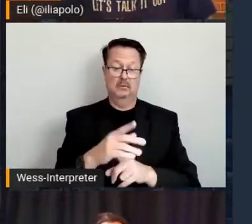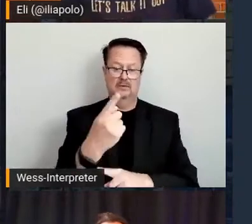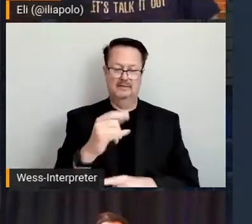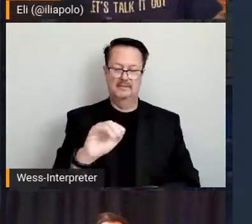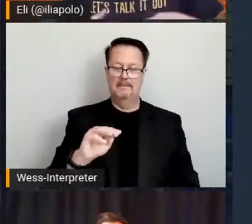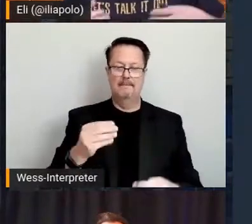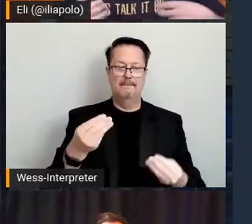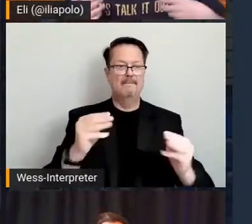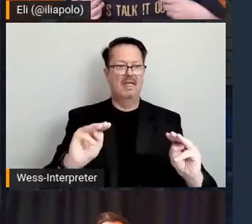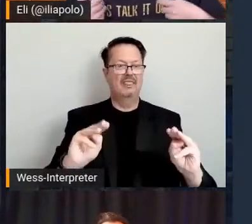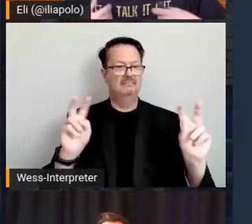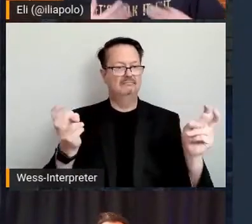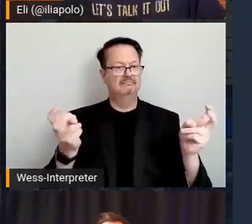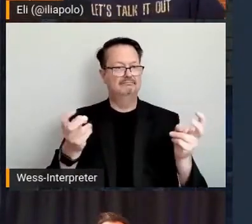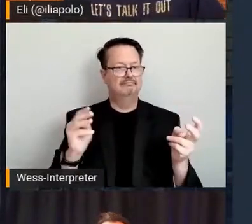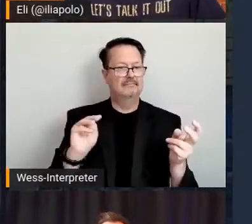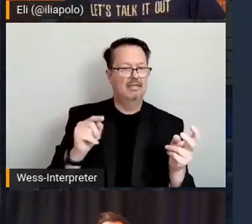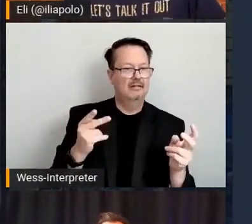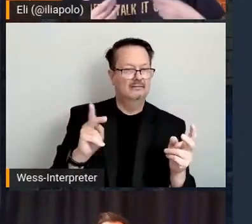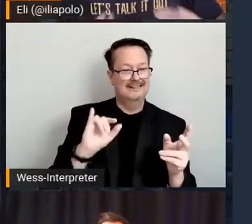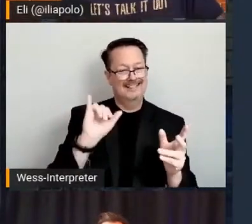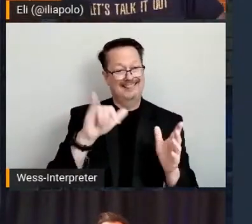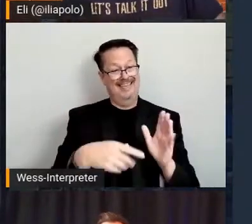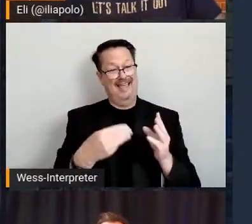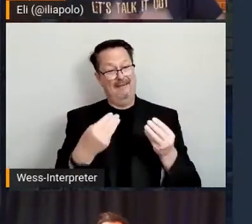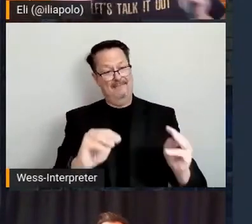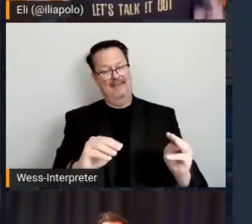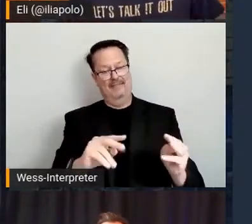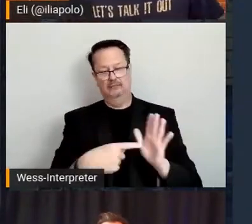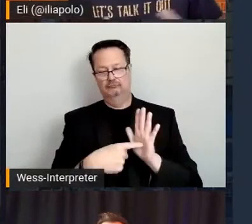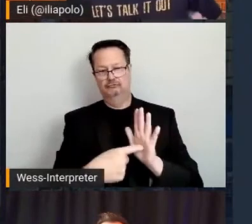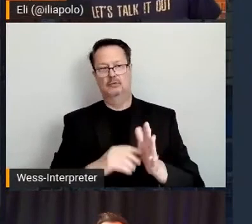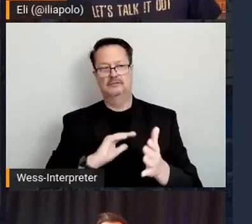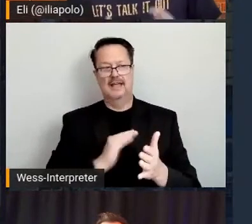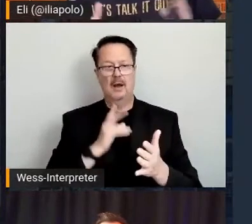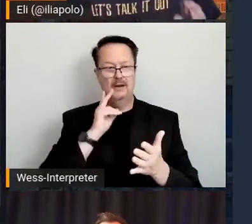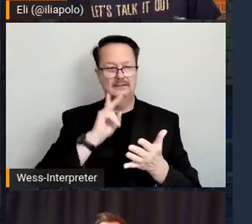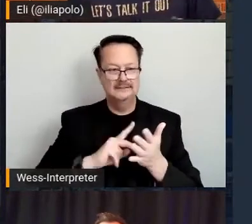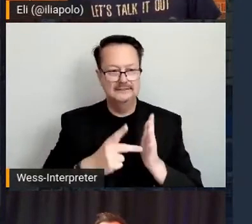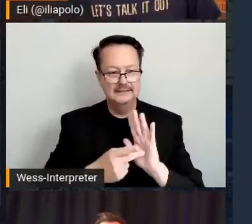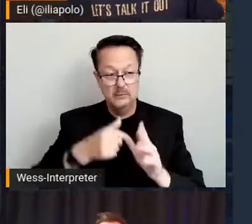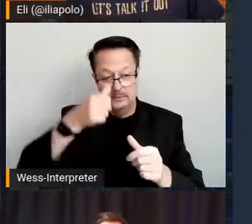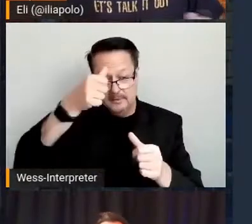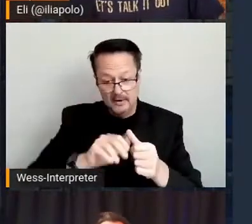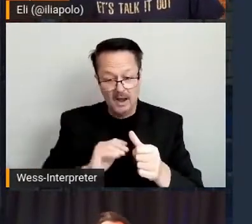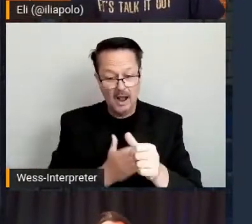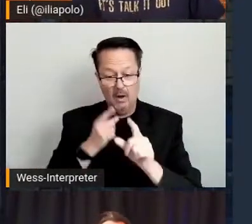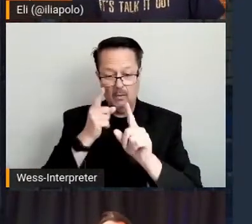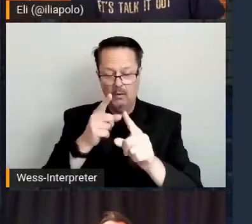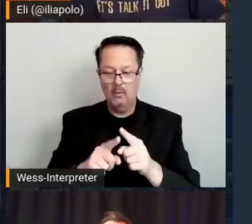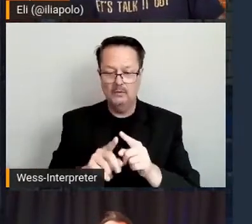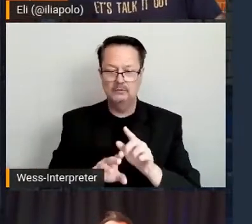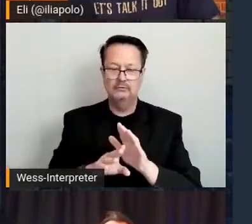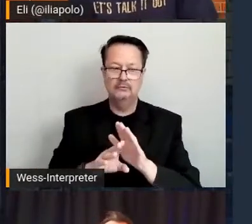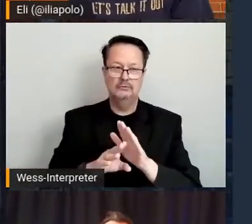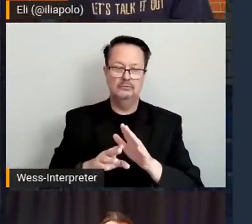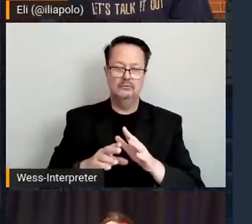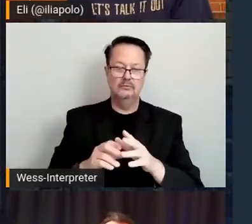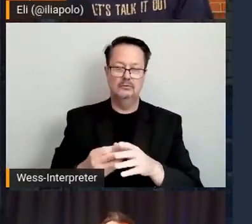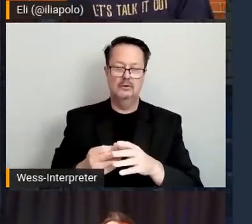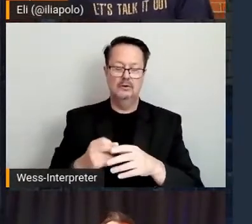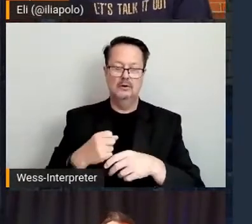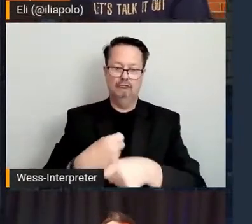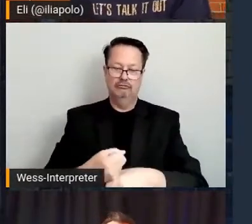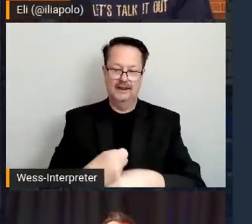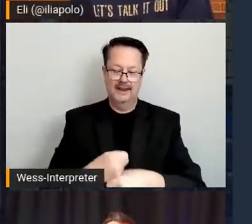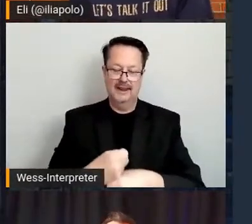method is a representation of our intent. Remember, all we wanted to do in the beginning was create a container and expose it with